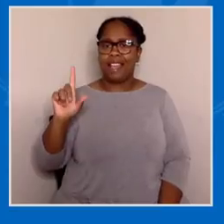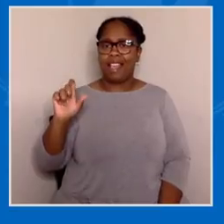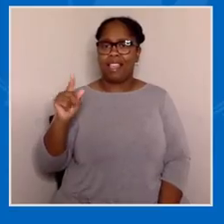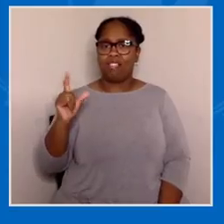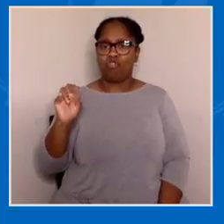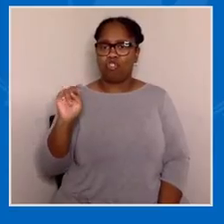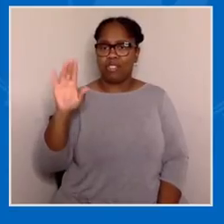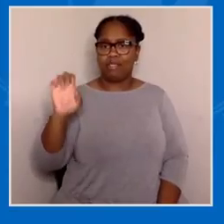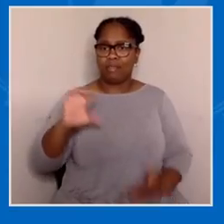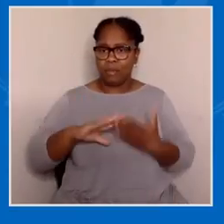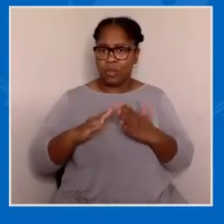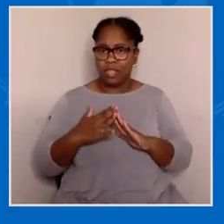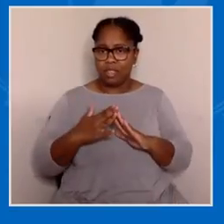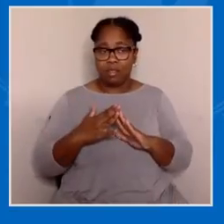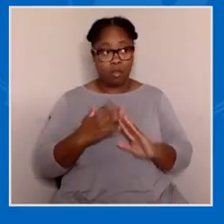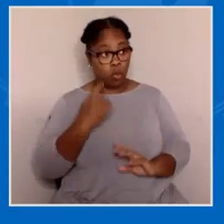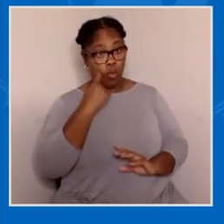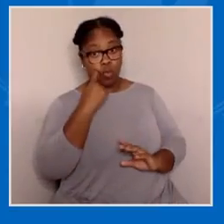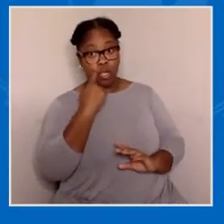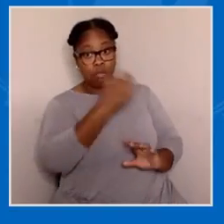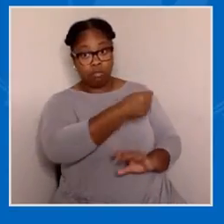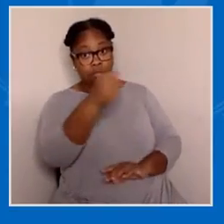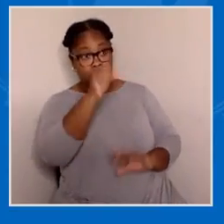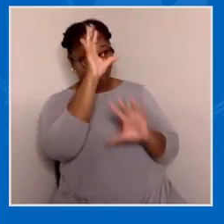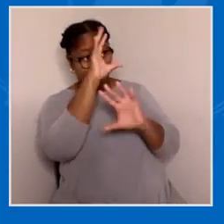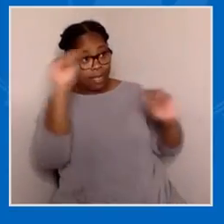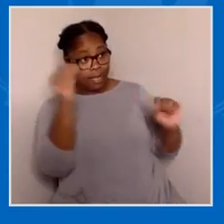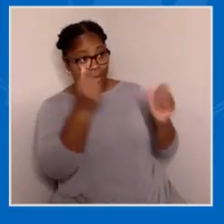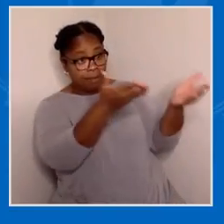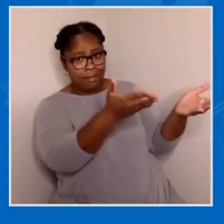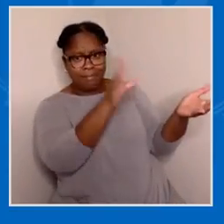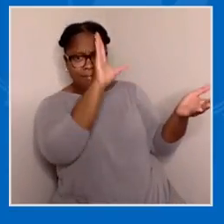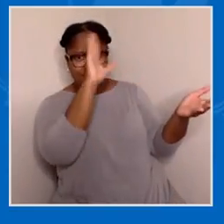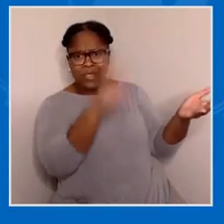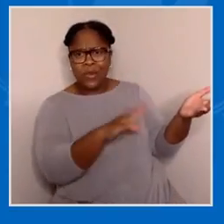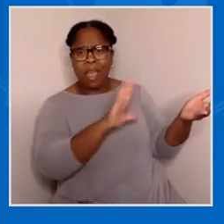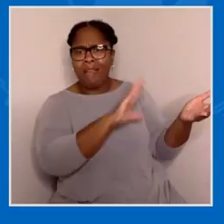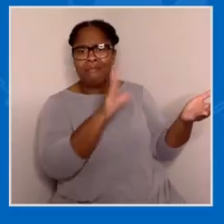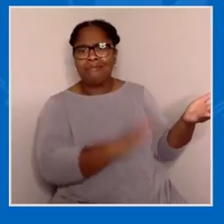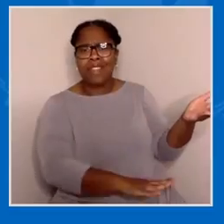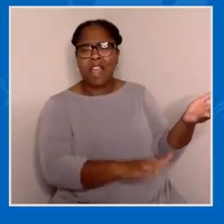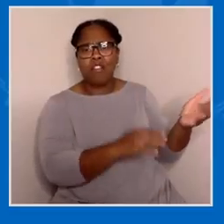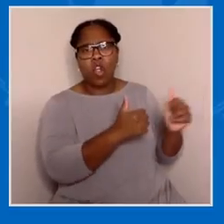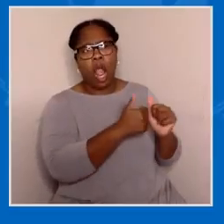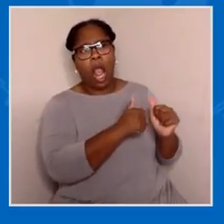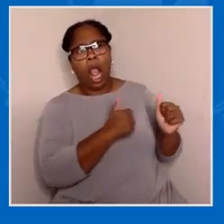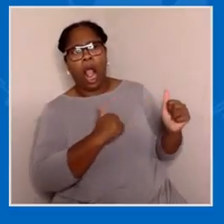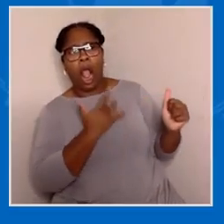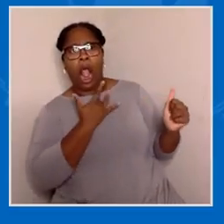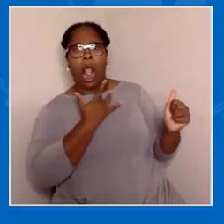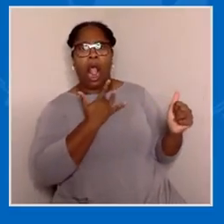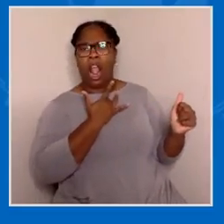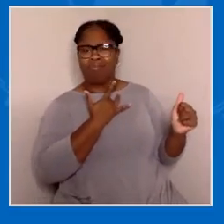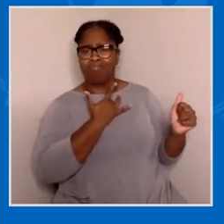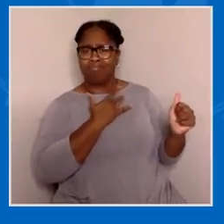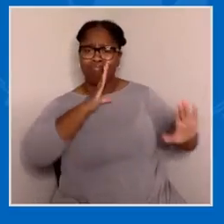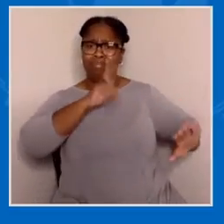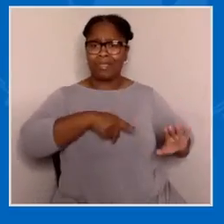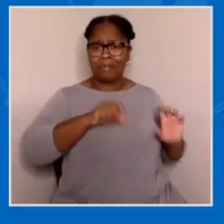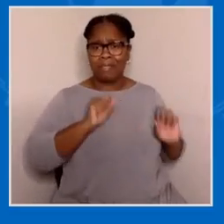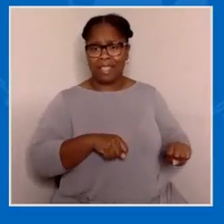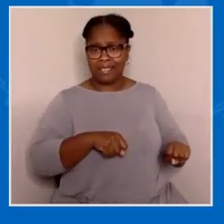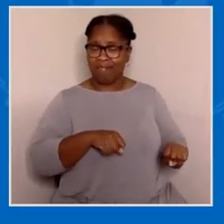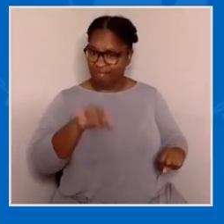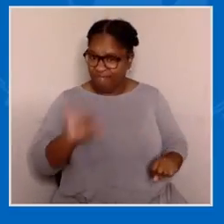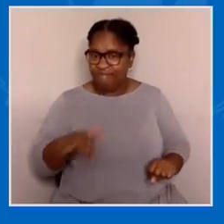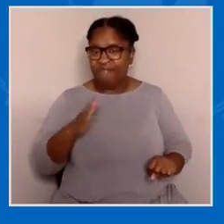Mr. President-elect, you know that I have never shied away from speaking truth to power, and that will be my charge as Director